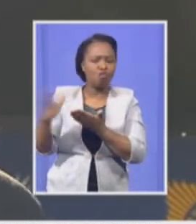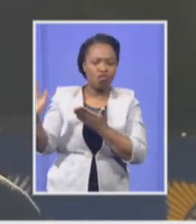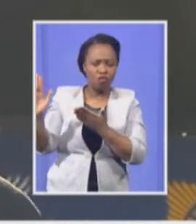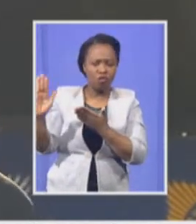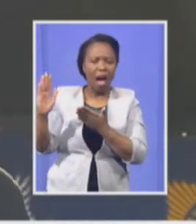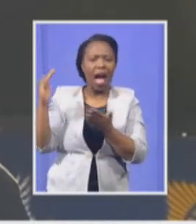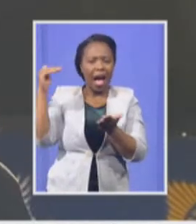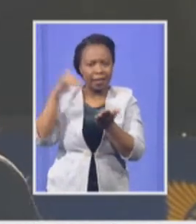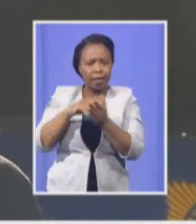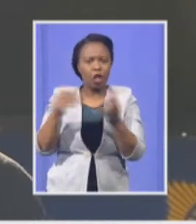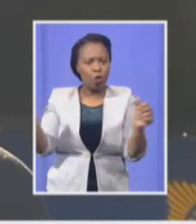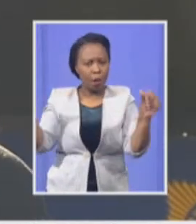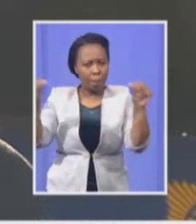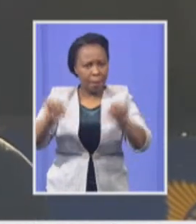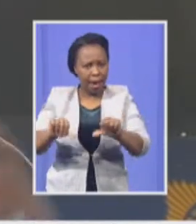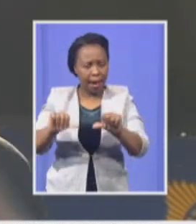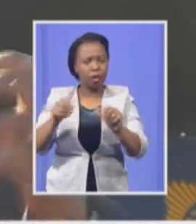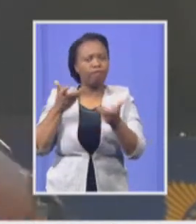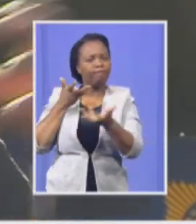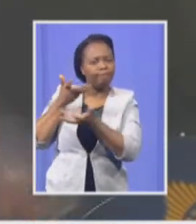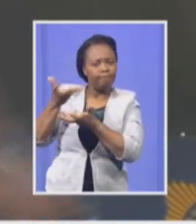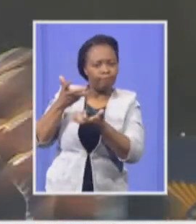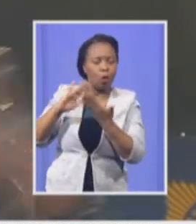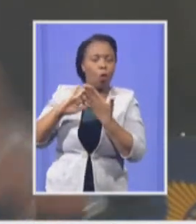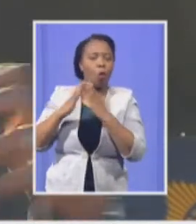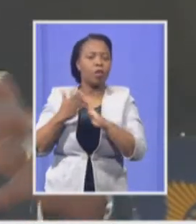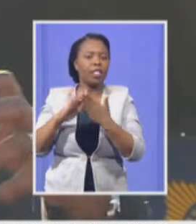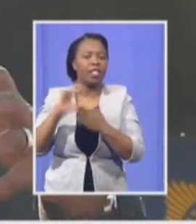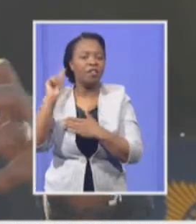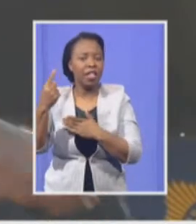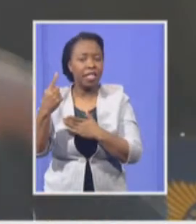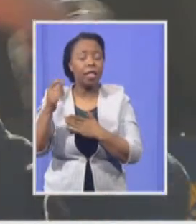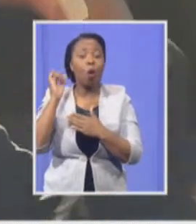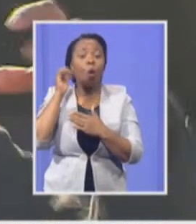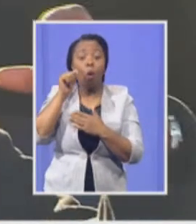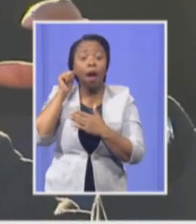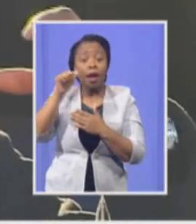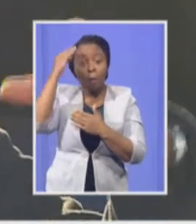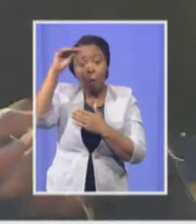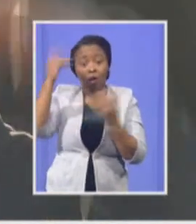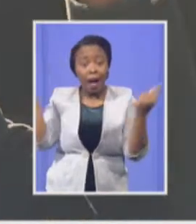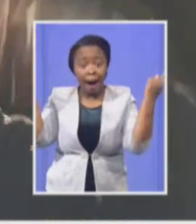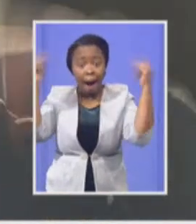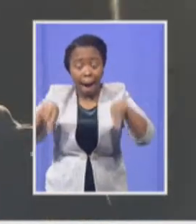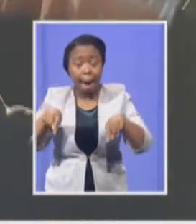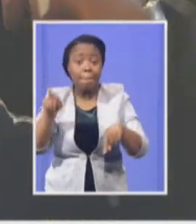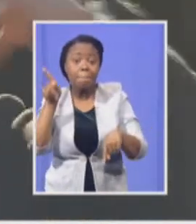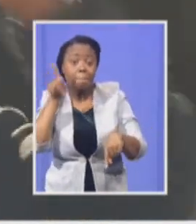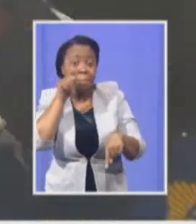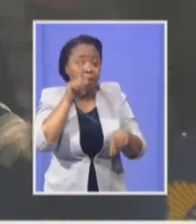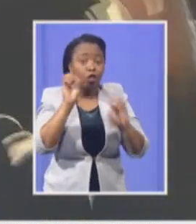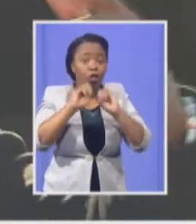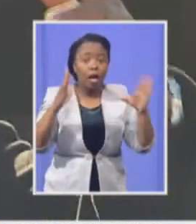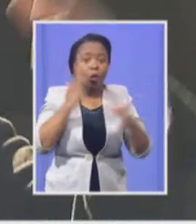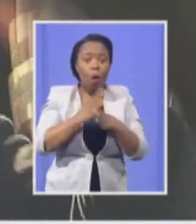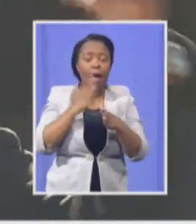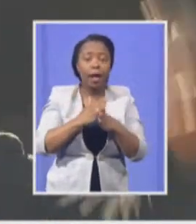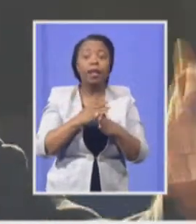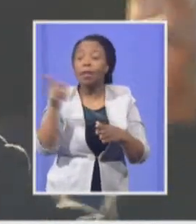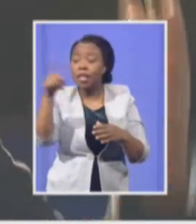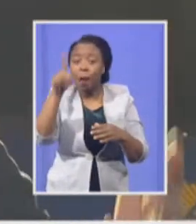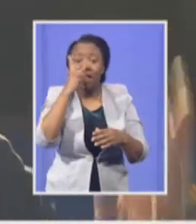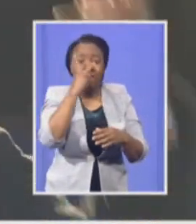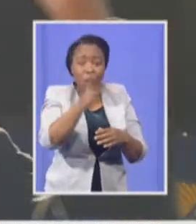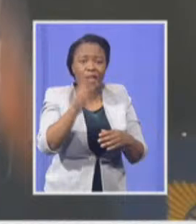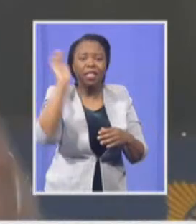sizokhuluma nomphakathi. Kuyofanele mayekhole eqala ukusebenza niwabona ningavuka eksene engasekho.